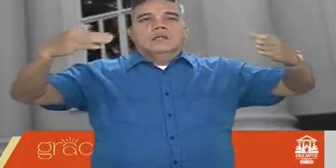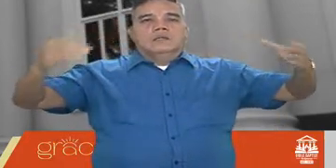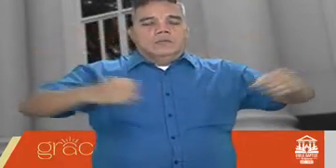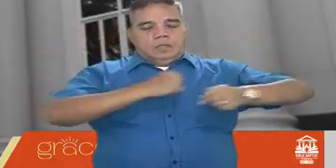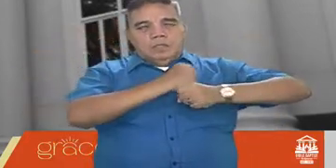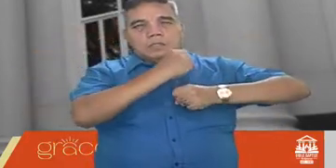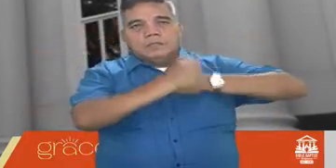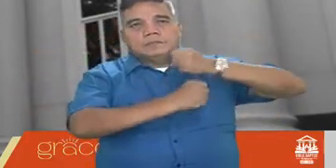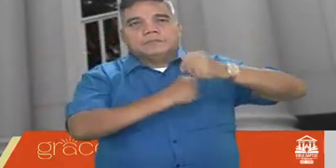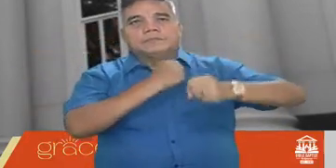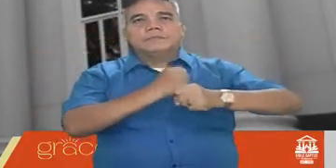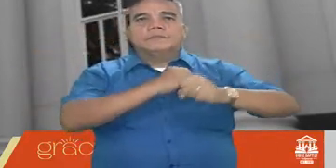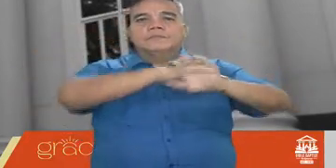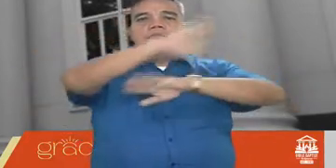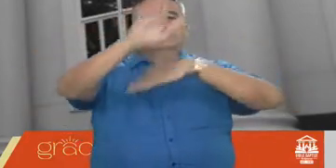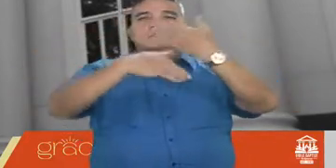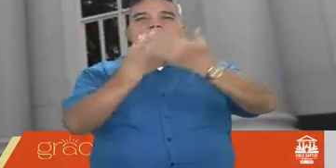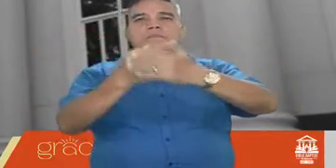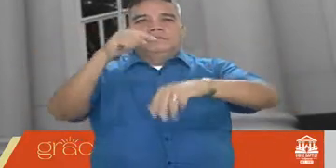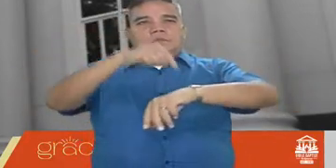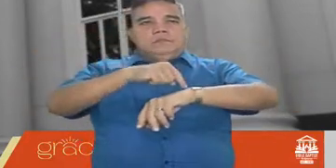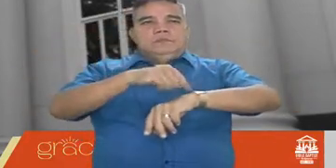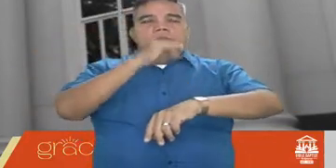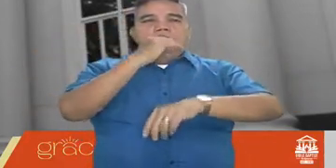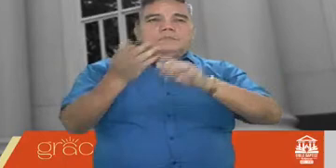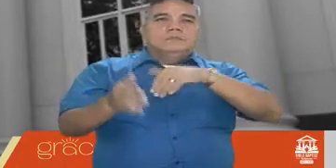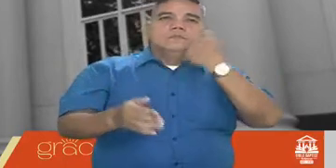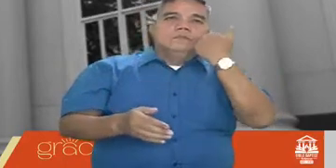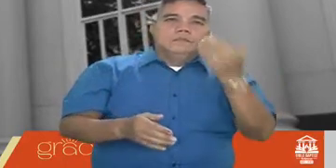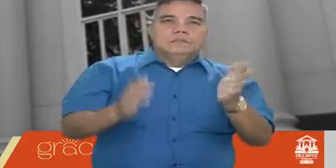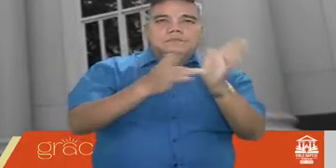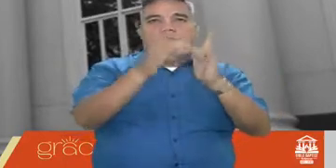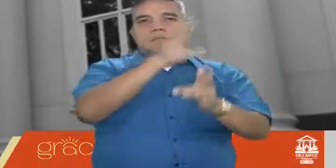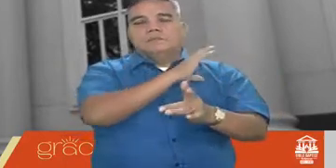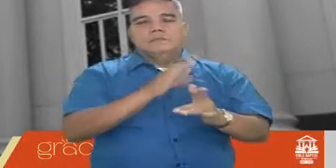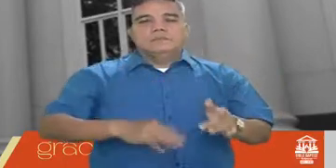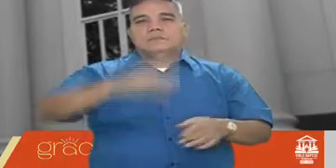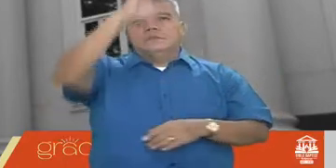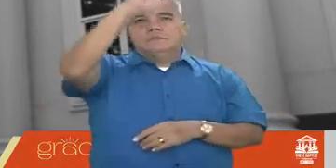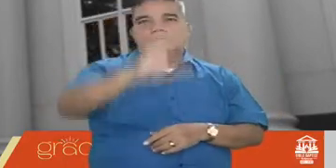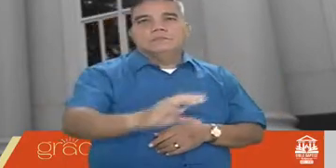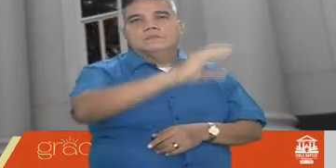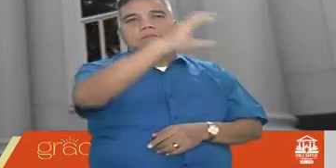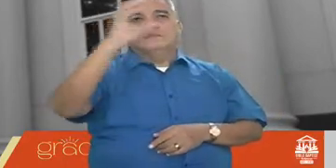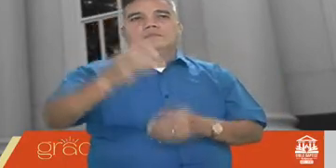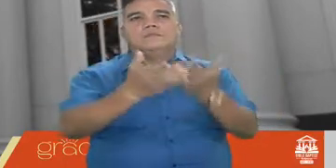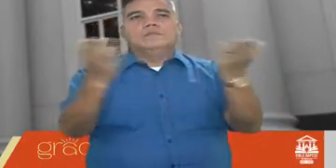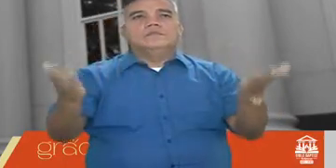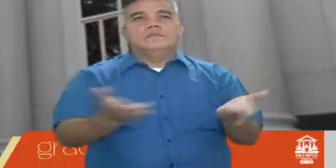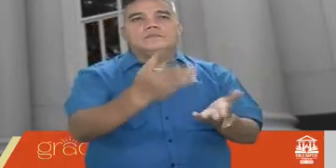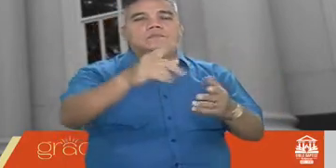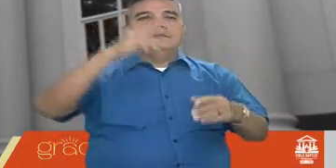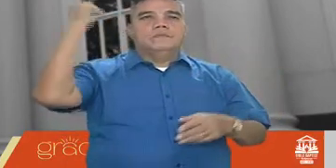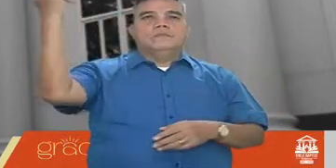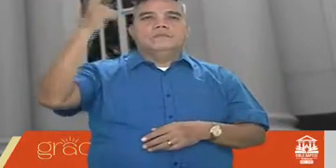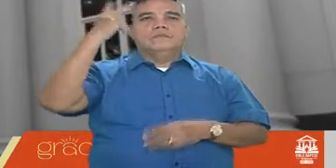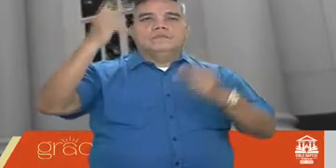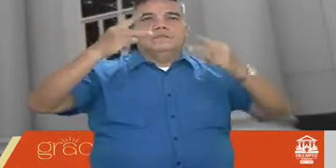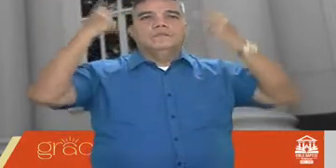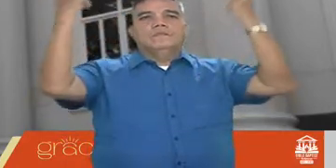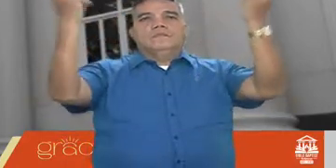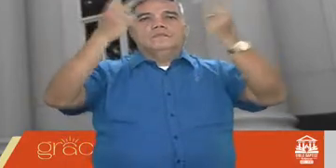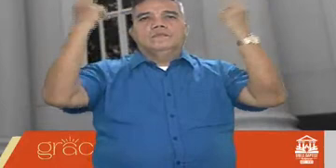go. The greatest sacrifice of all time is the death of Jesus Christ on the cross, where He